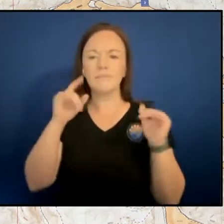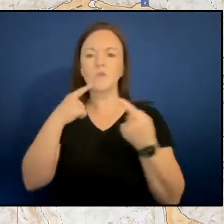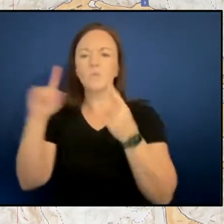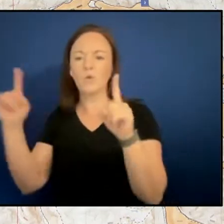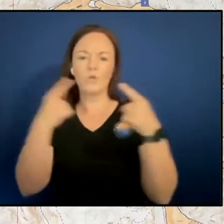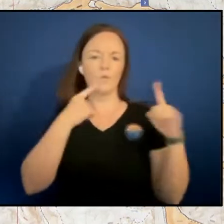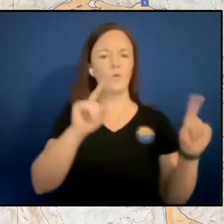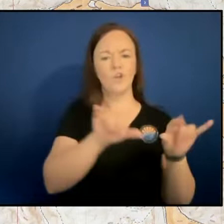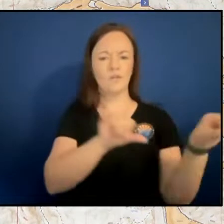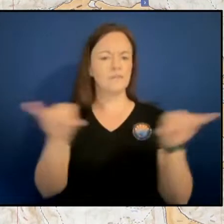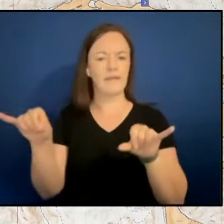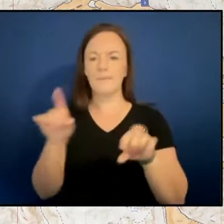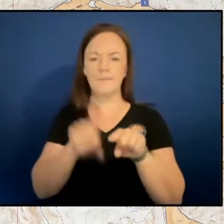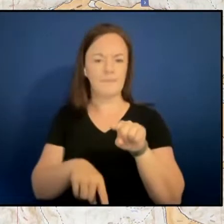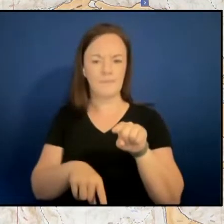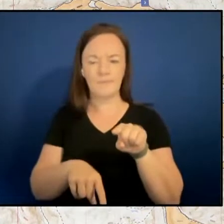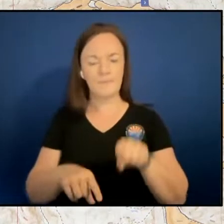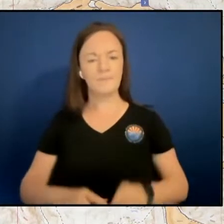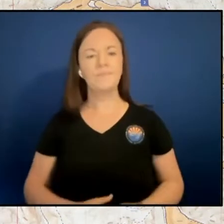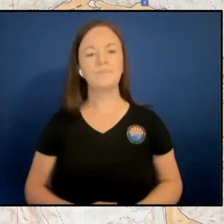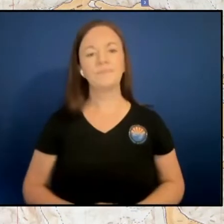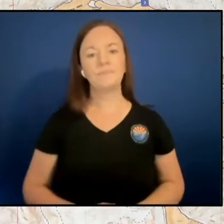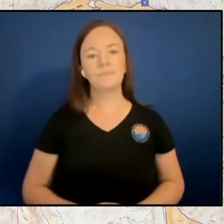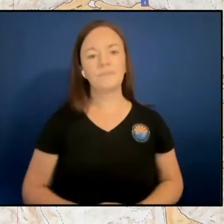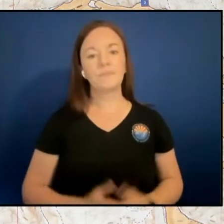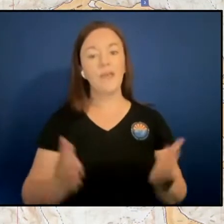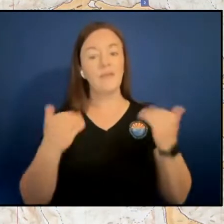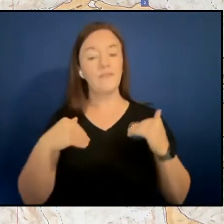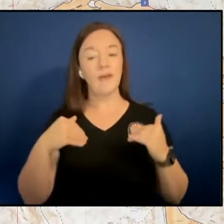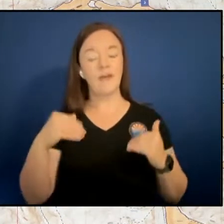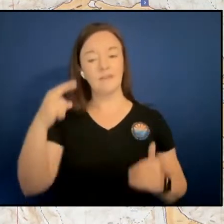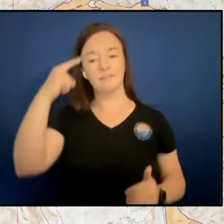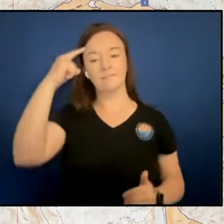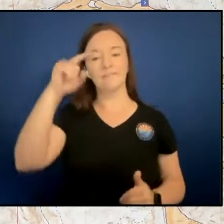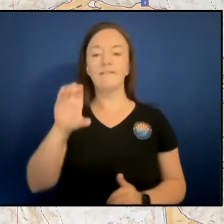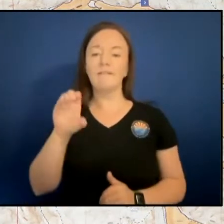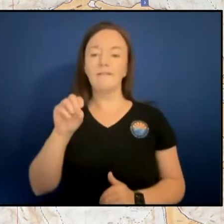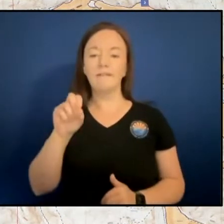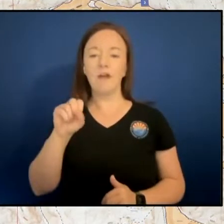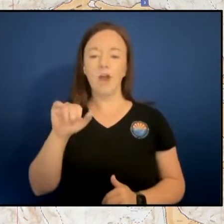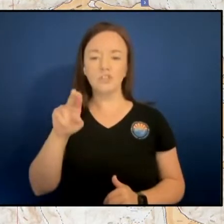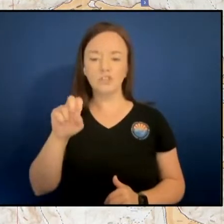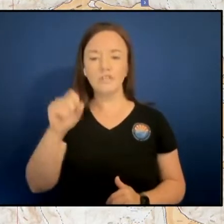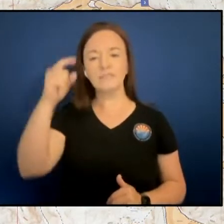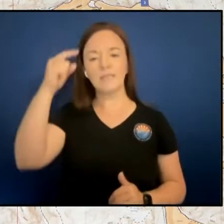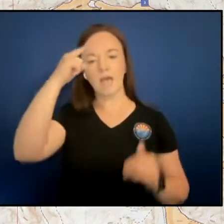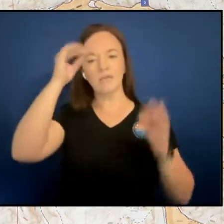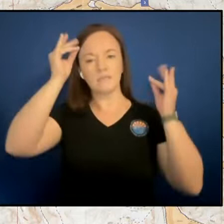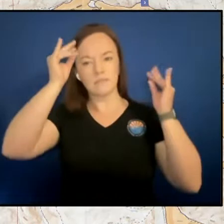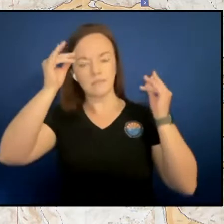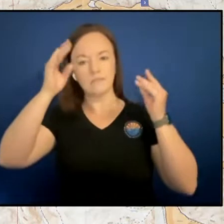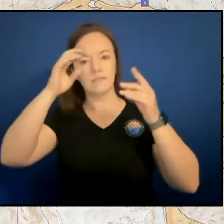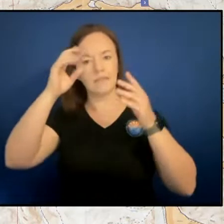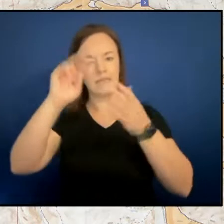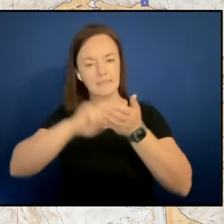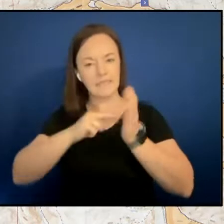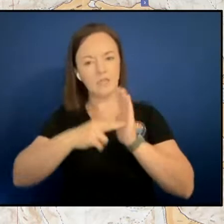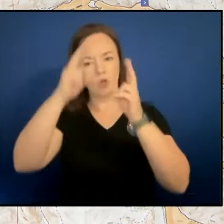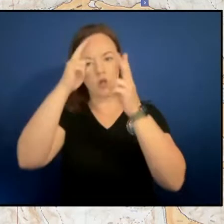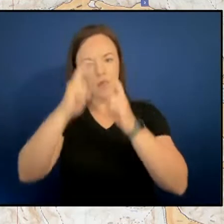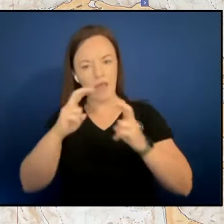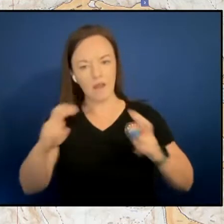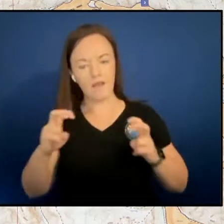here. And conscious, so it's purposeful. We're actually engaged in a process. We're not just